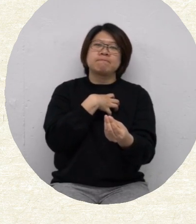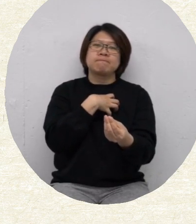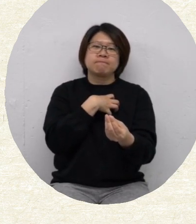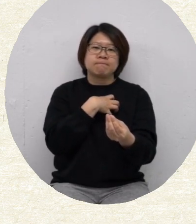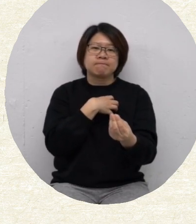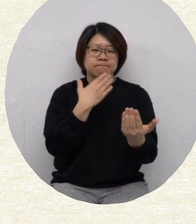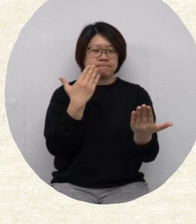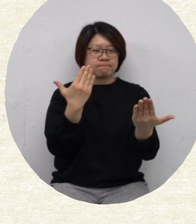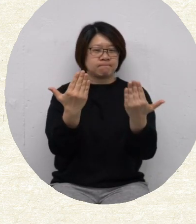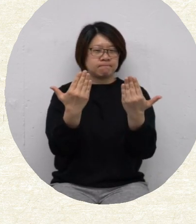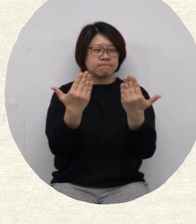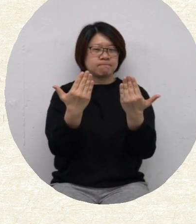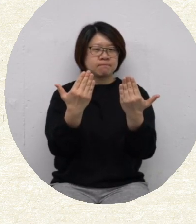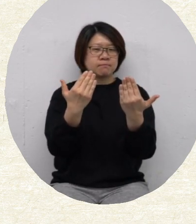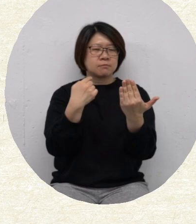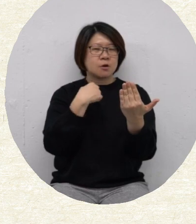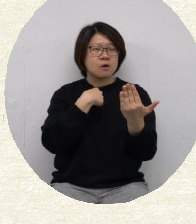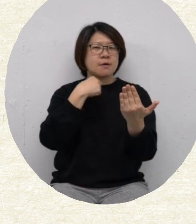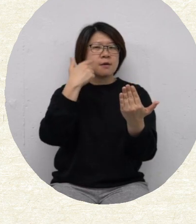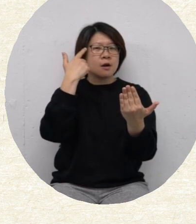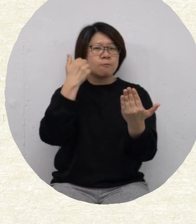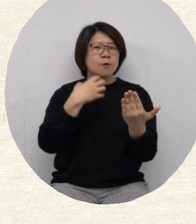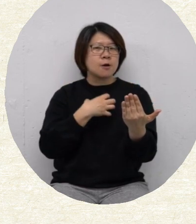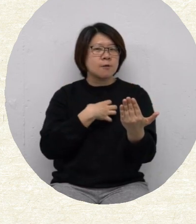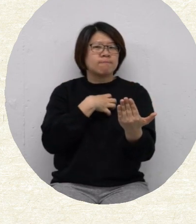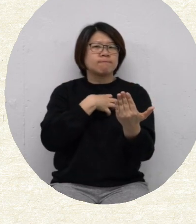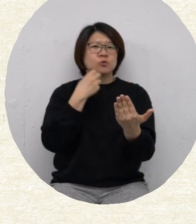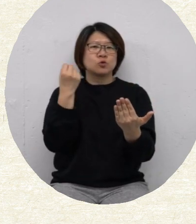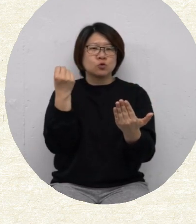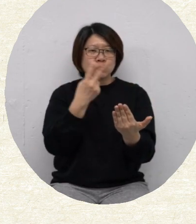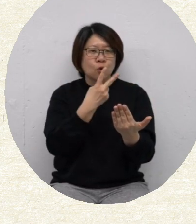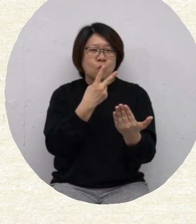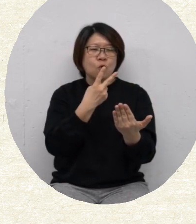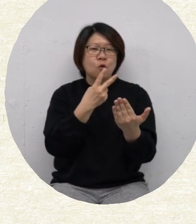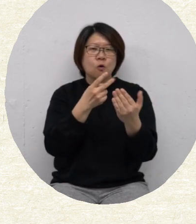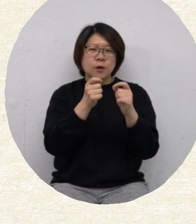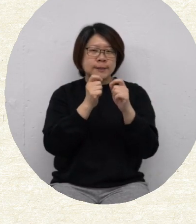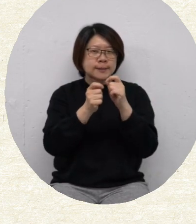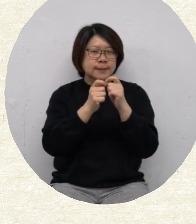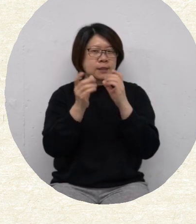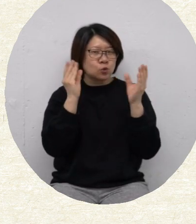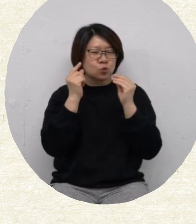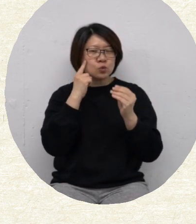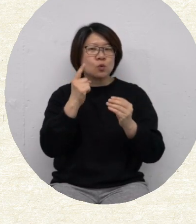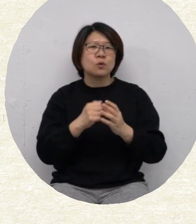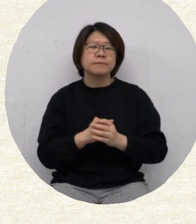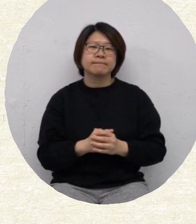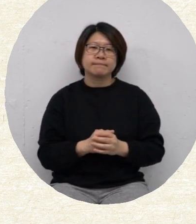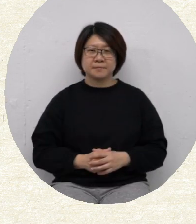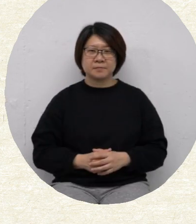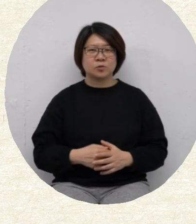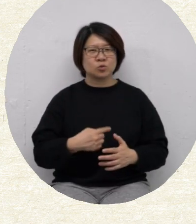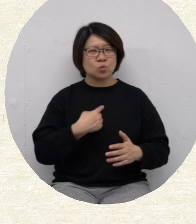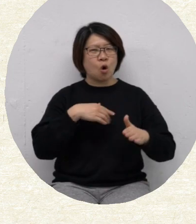environment, and in doing so, provoke a certain visual, intellectual,